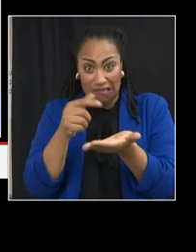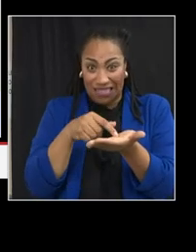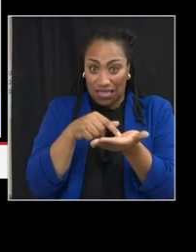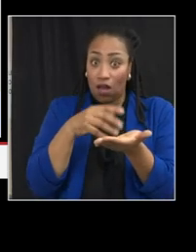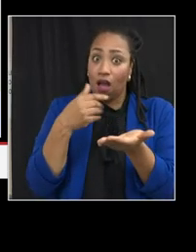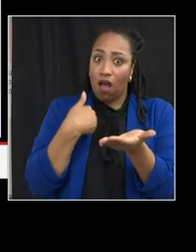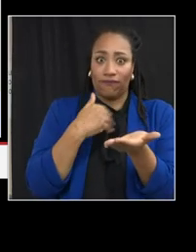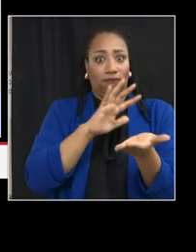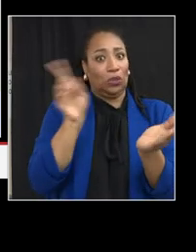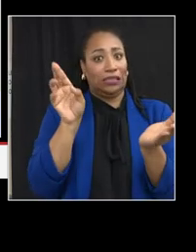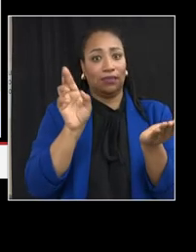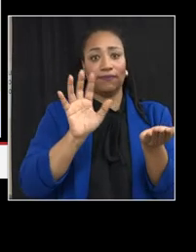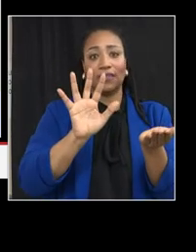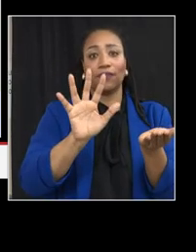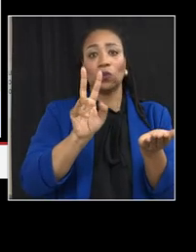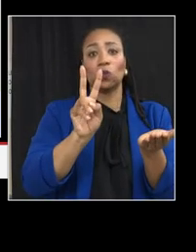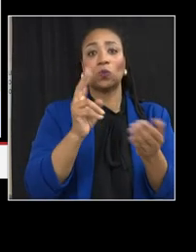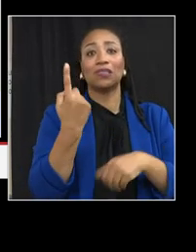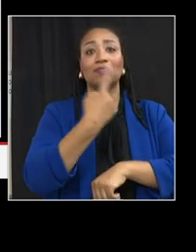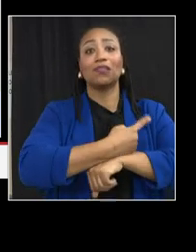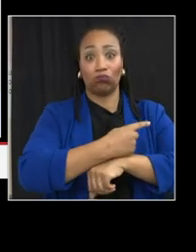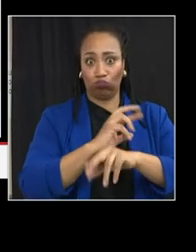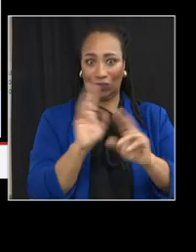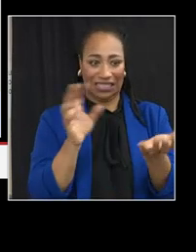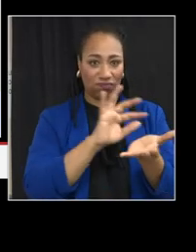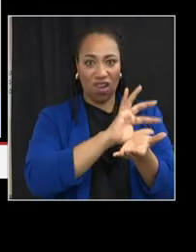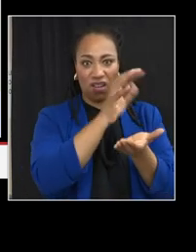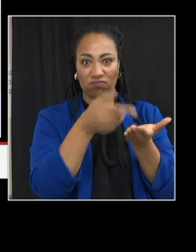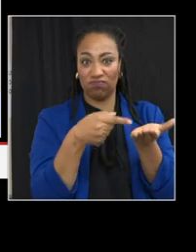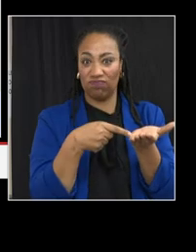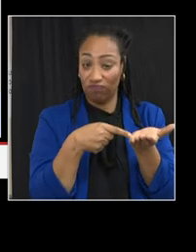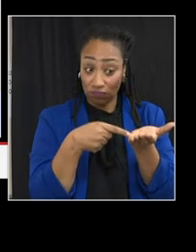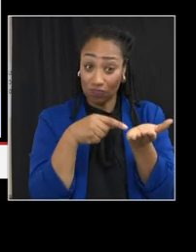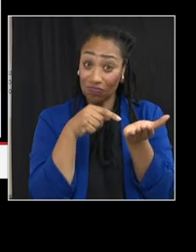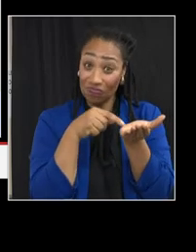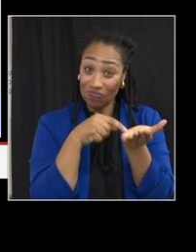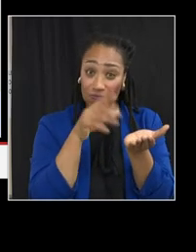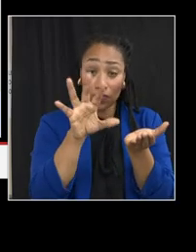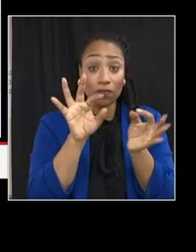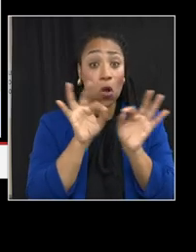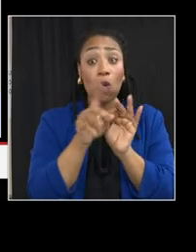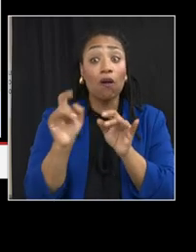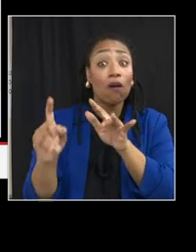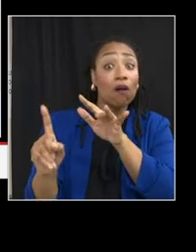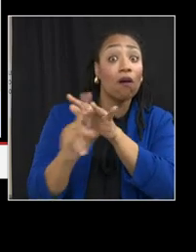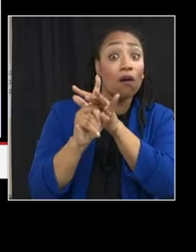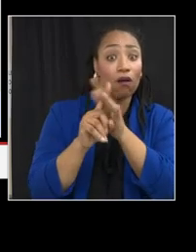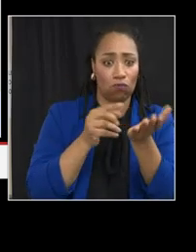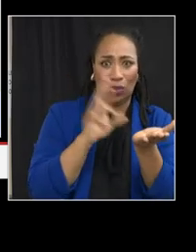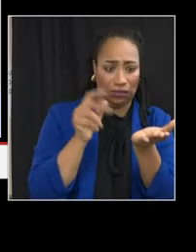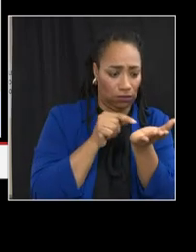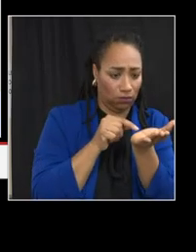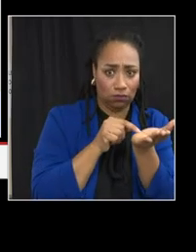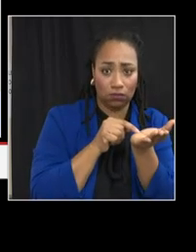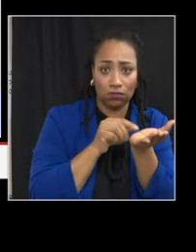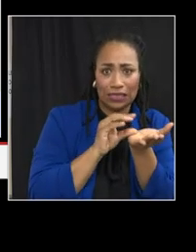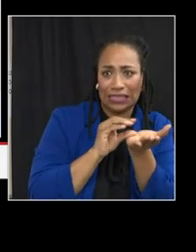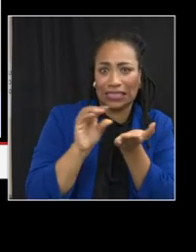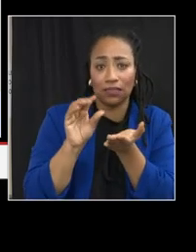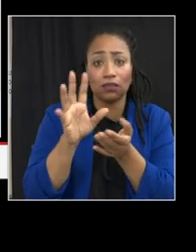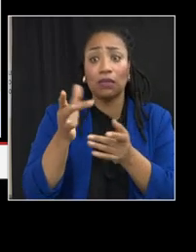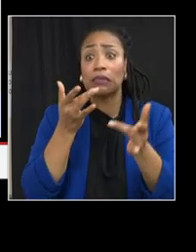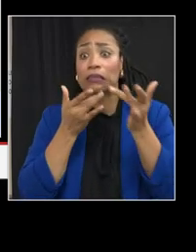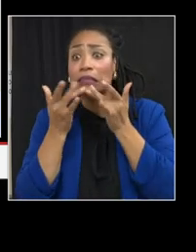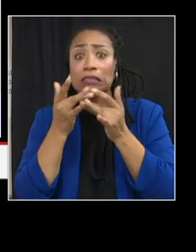it's a standard that's important in case there's ever an emergency and we don't have any dollars coming in. We know we can run our government